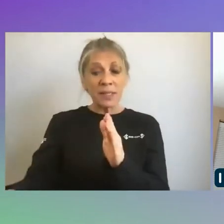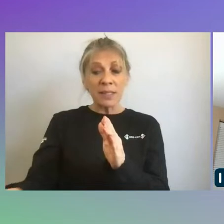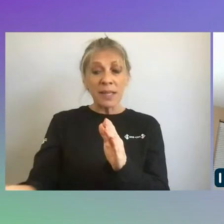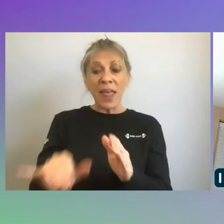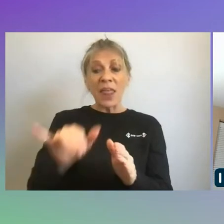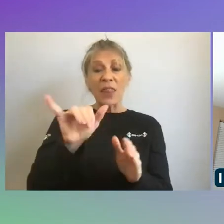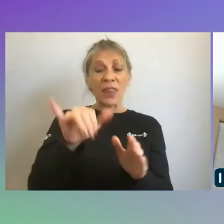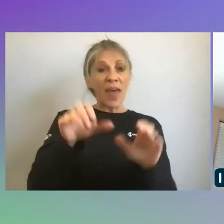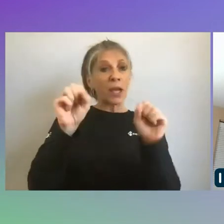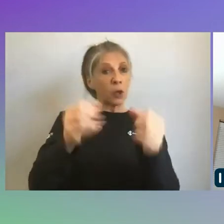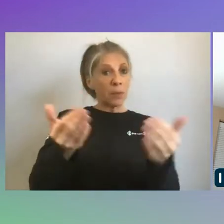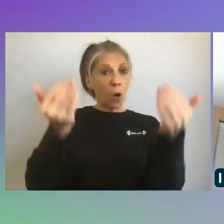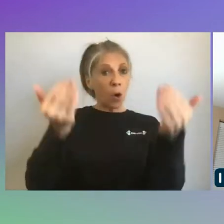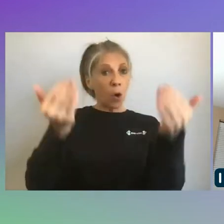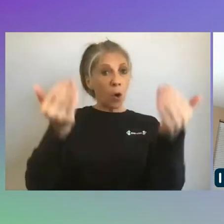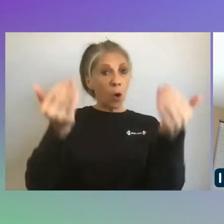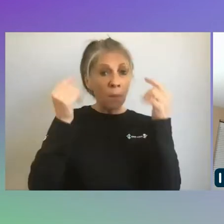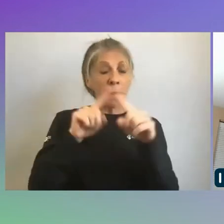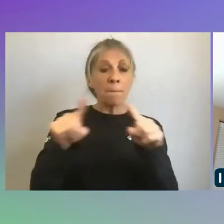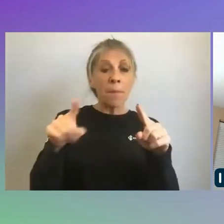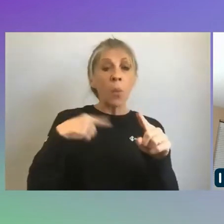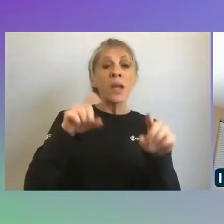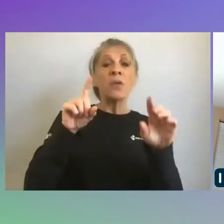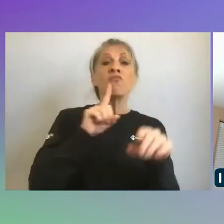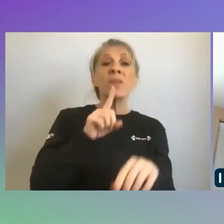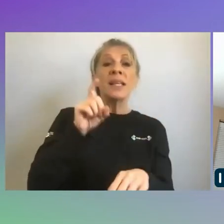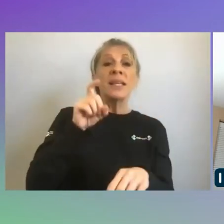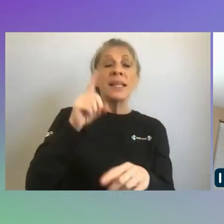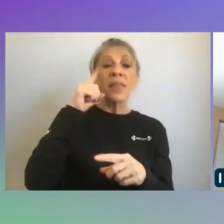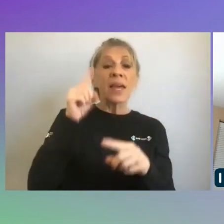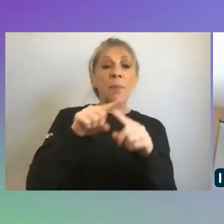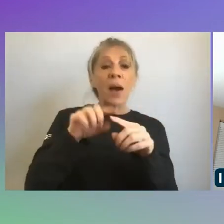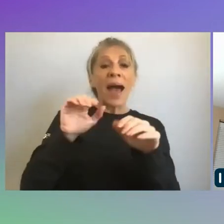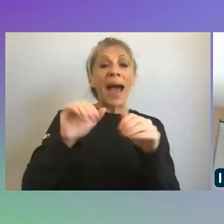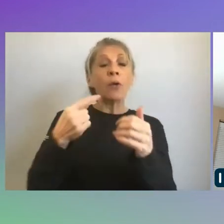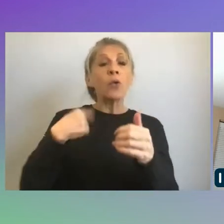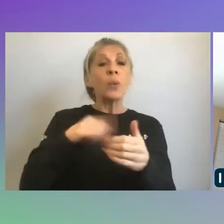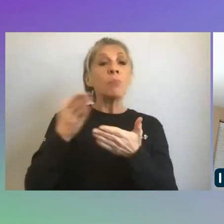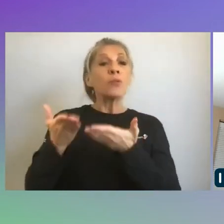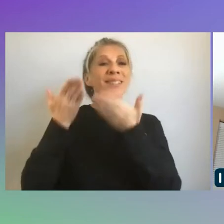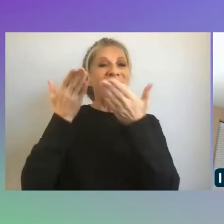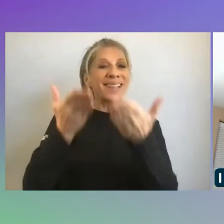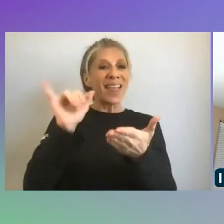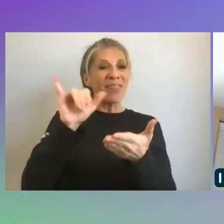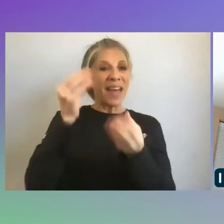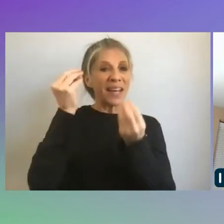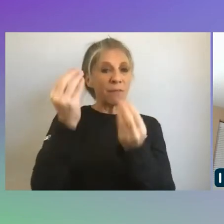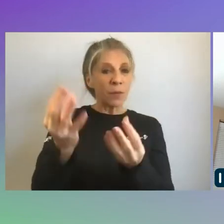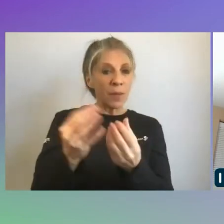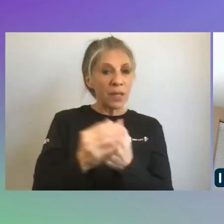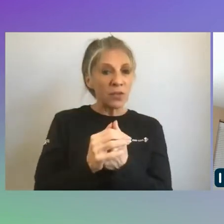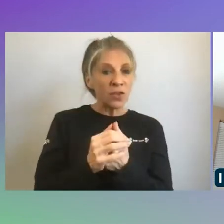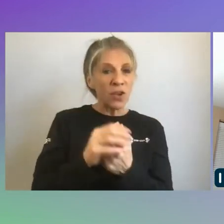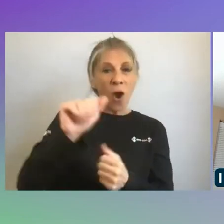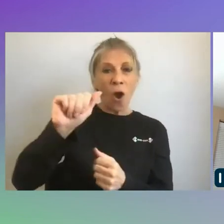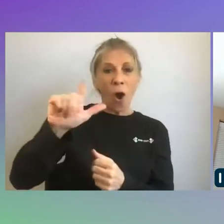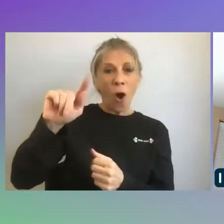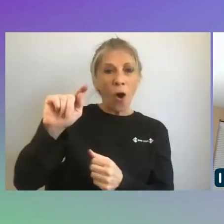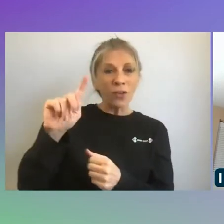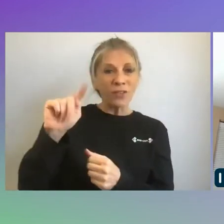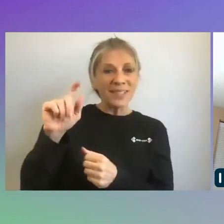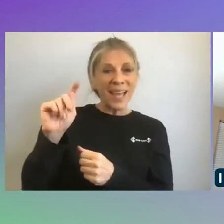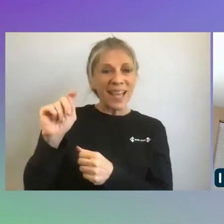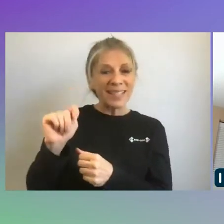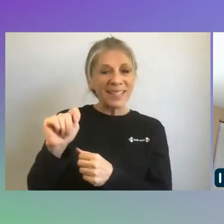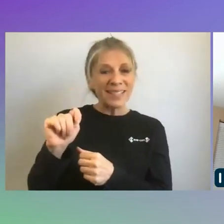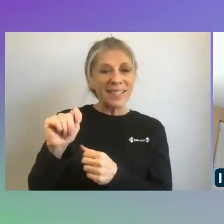be overwhelming. But that's when we need to really think about how do we present this information. Should it alt text? The alt attribute on